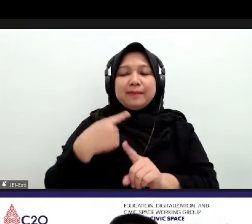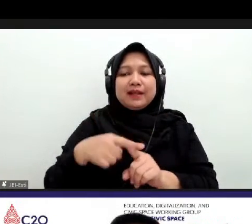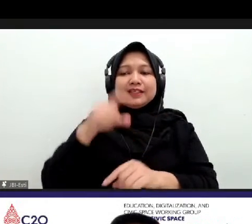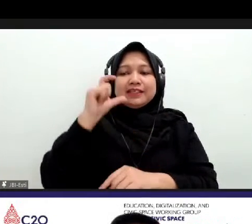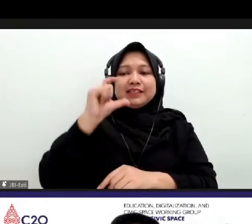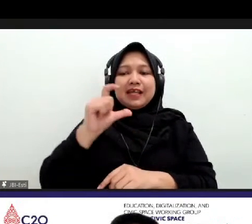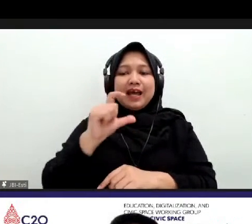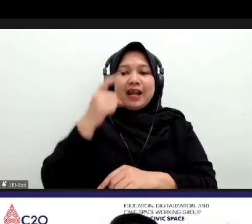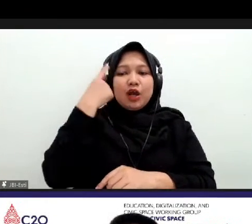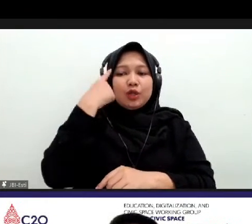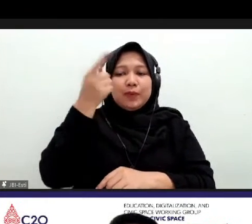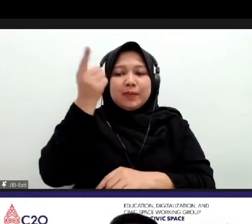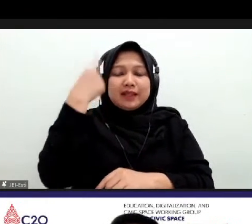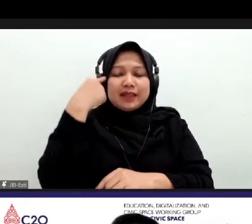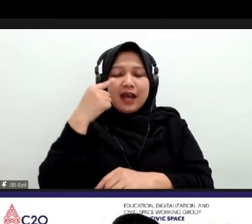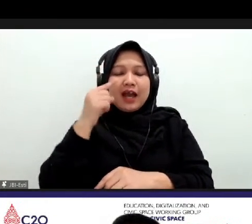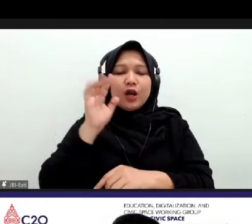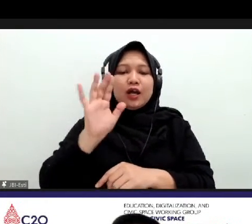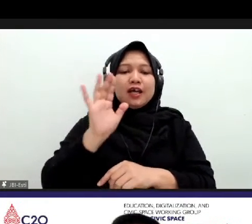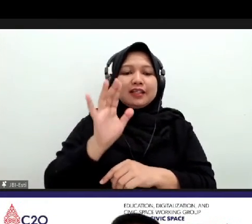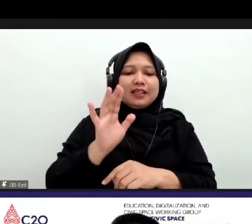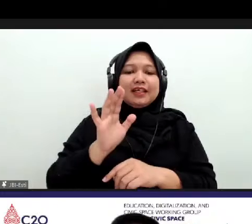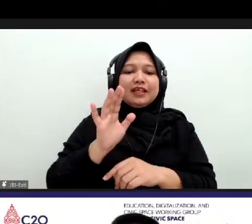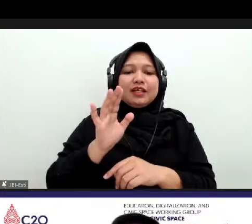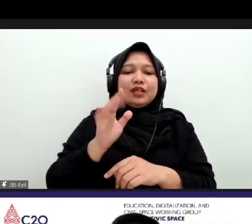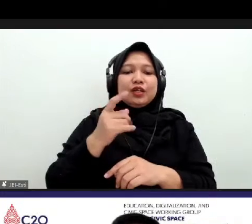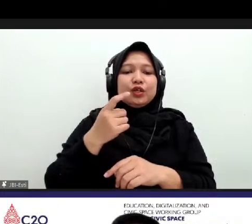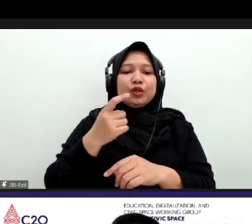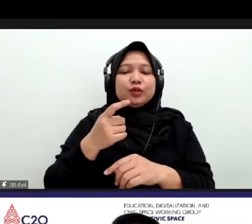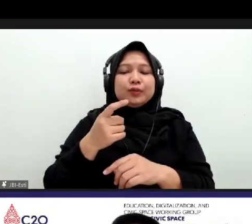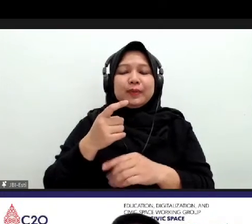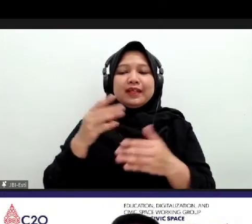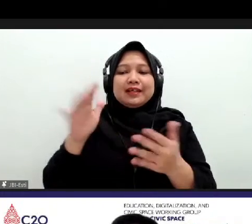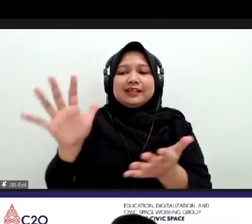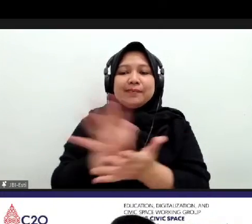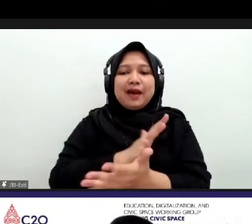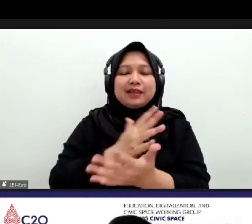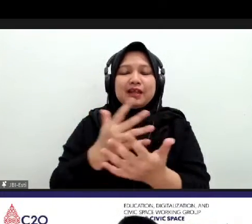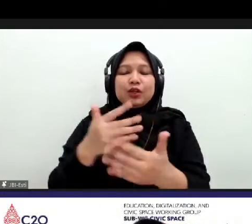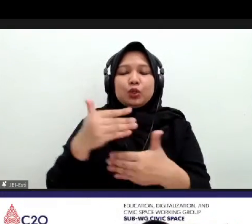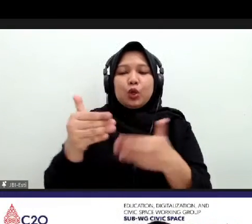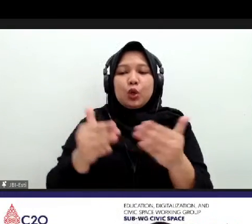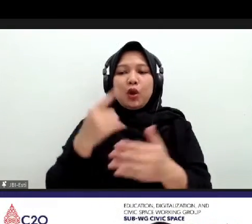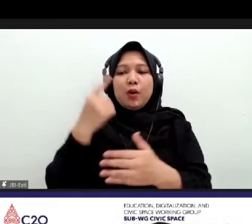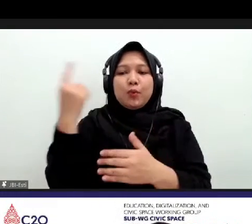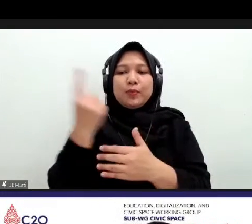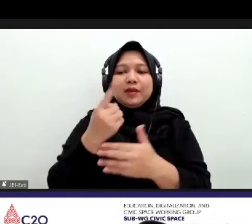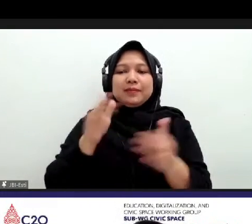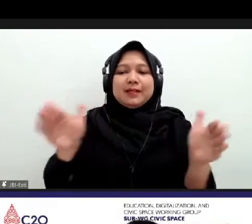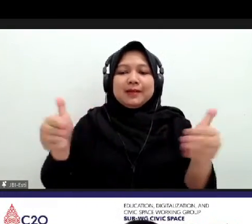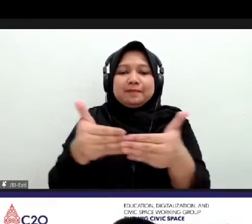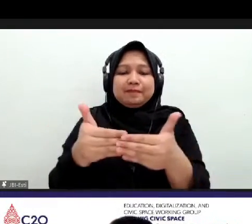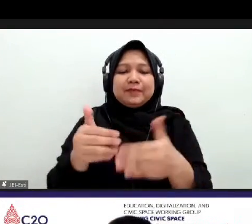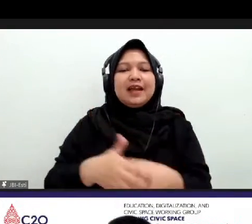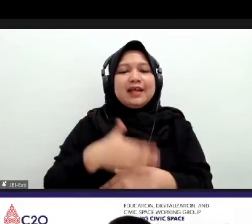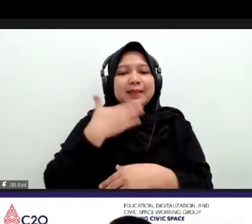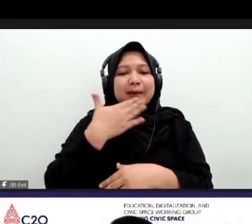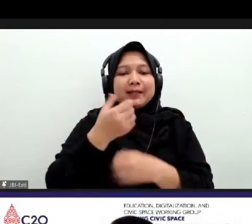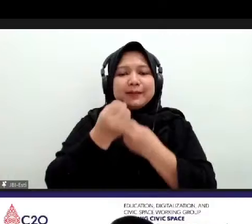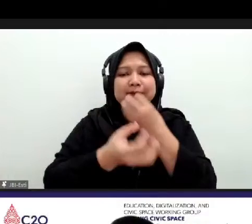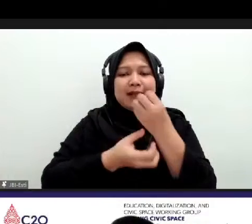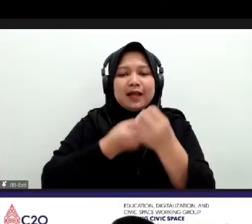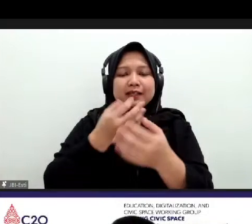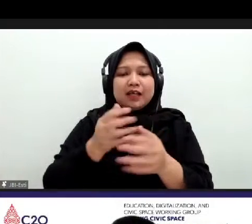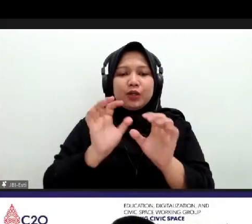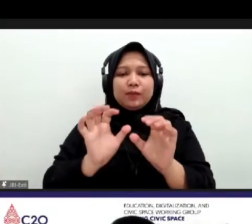repressive way of the government that they're doing in order to shrinking the civic space. Thank you very much